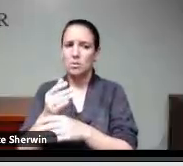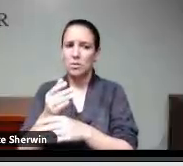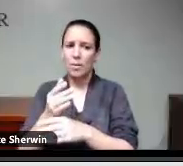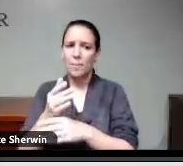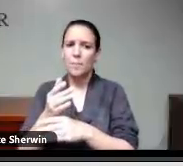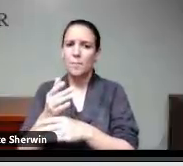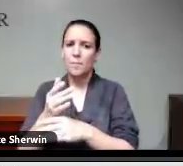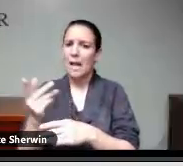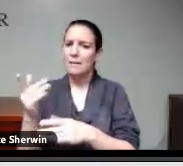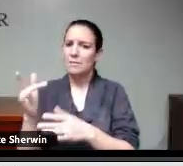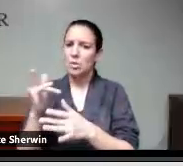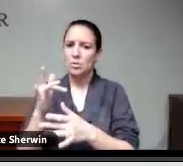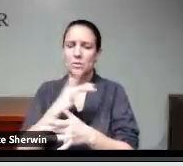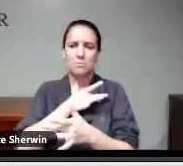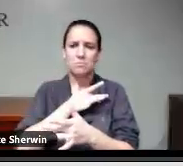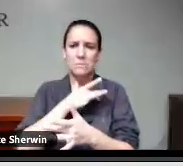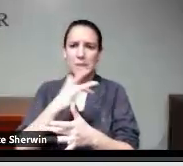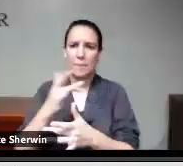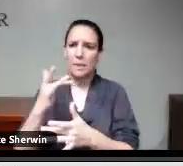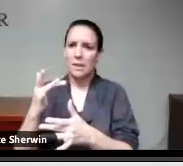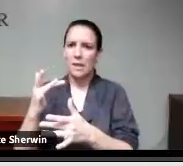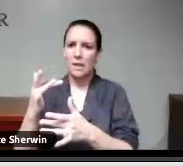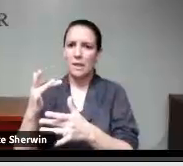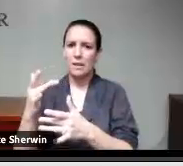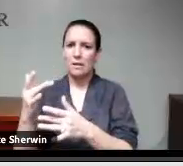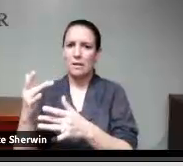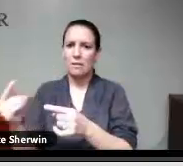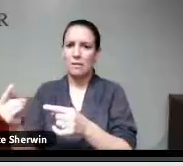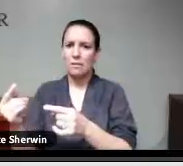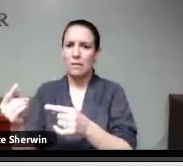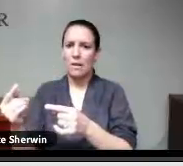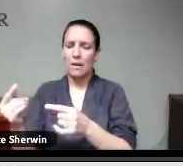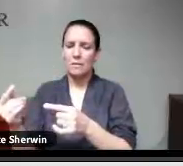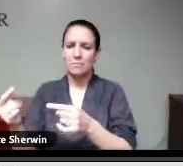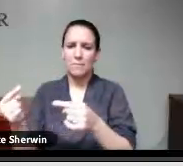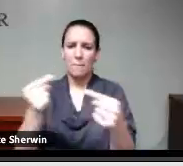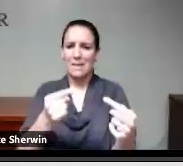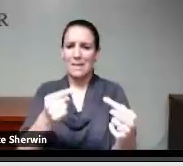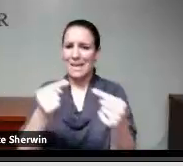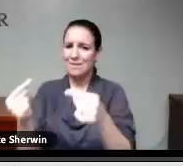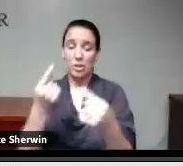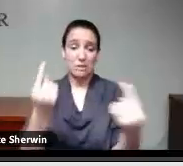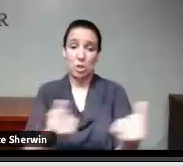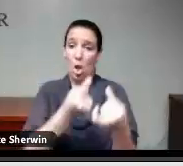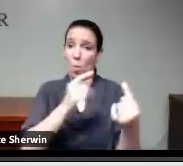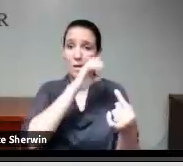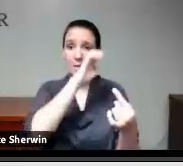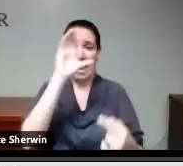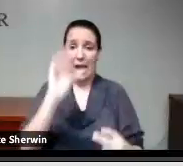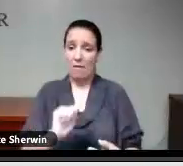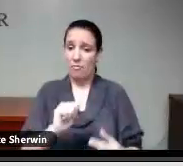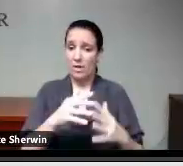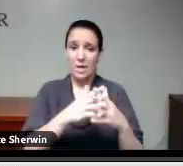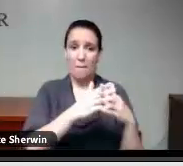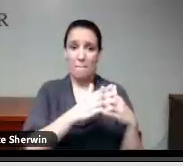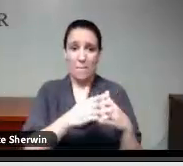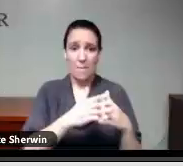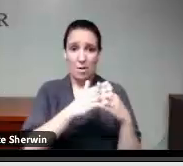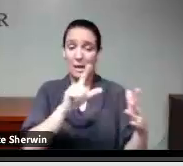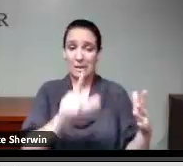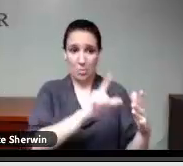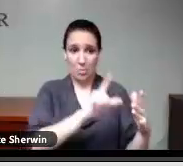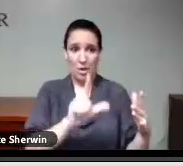mediation where an African American, it always happened to be African American, where an African American librarian